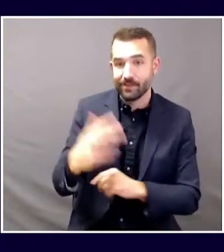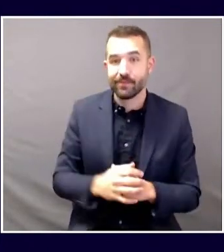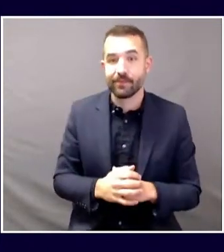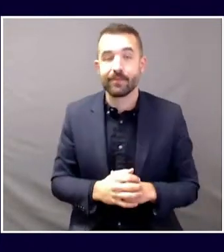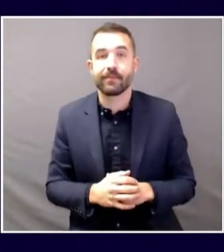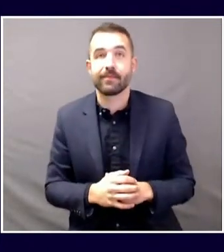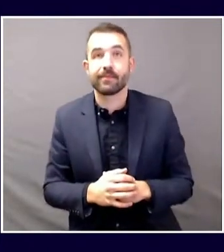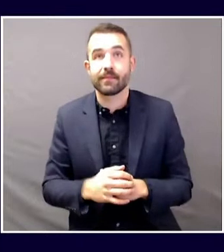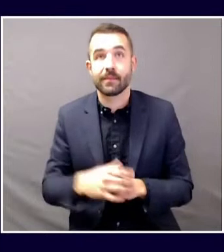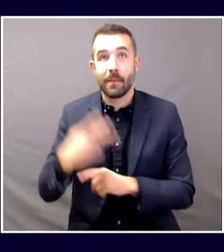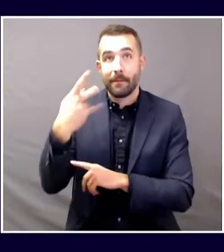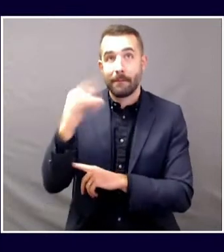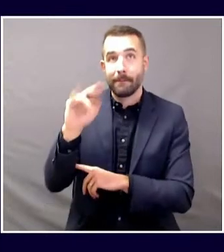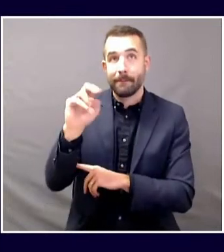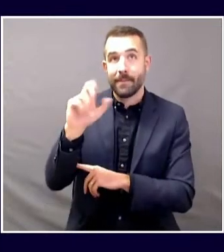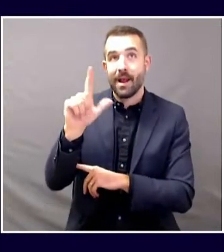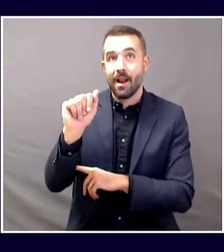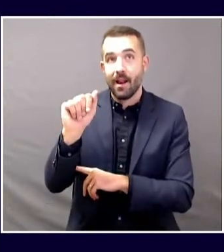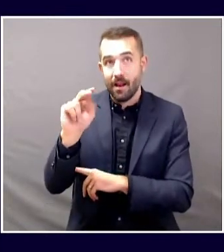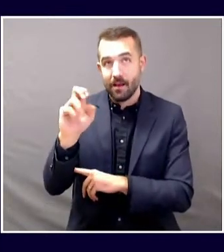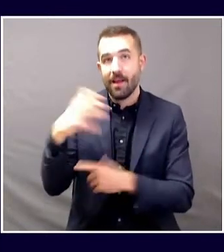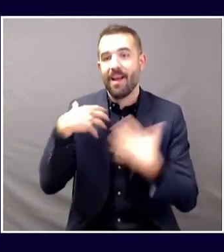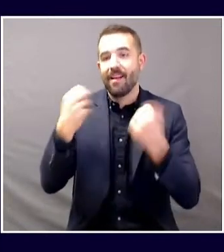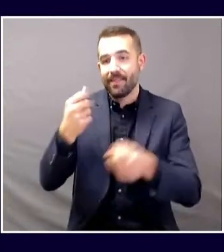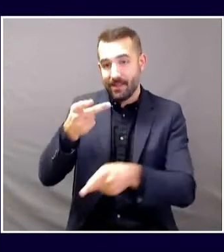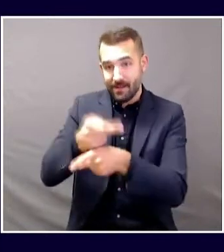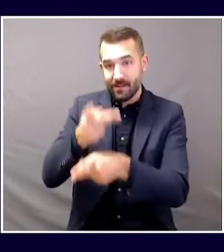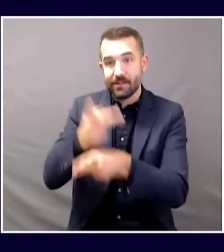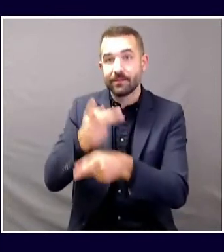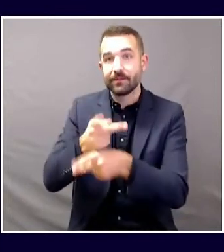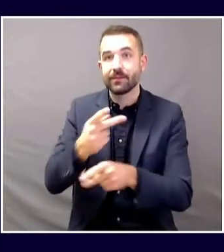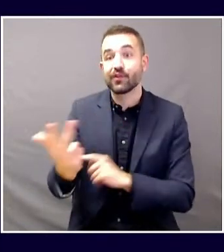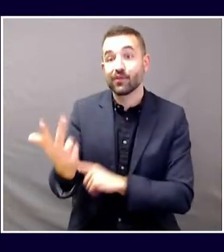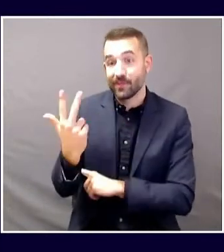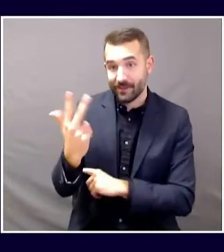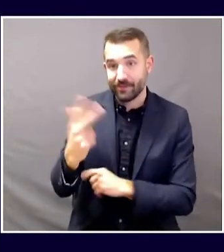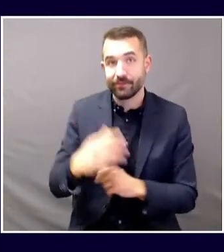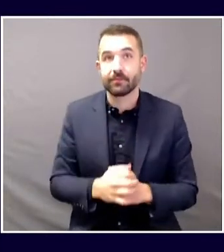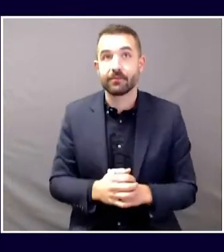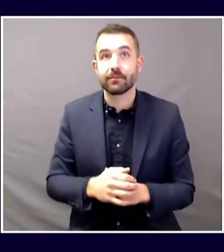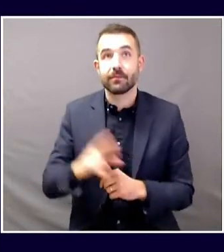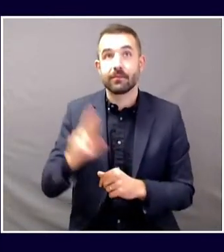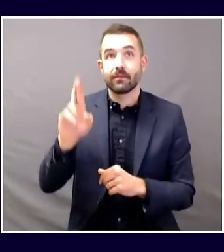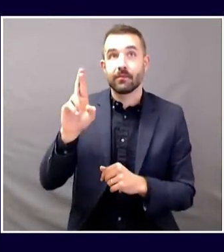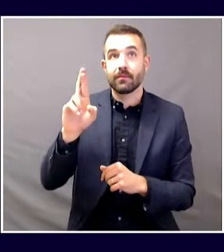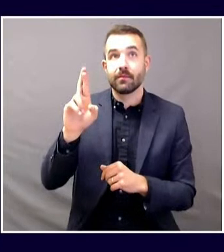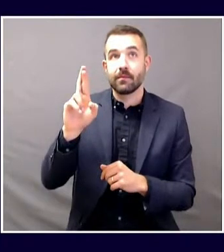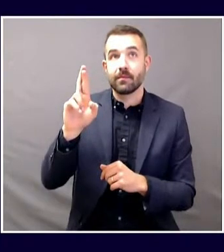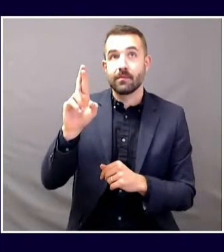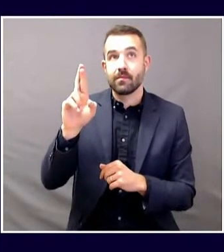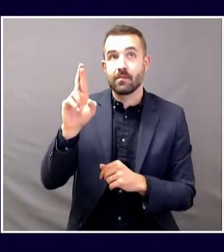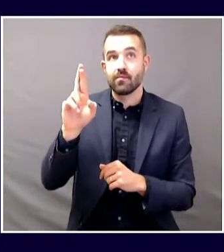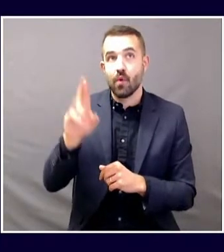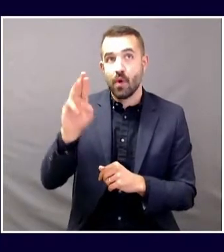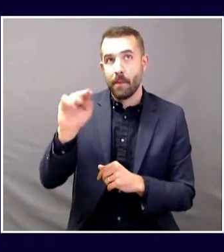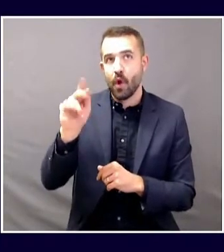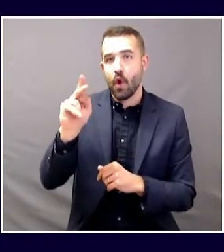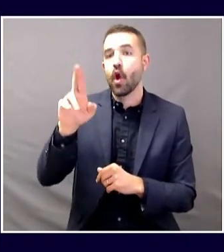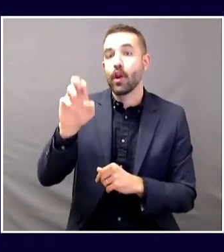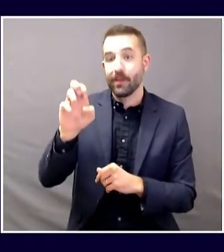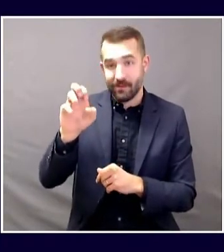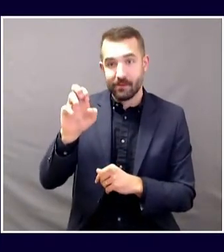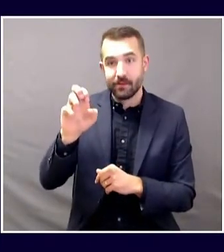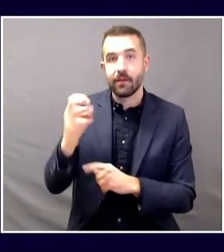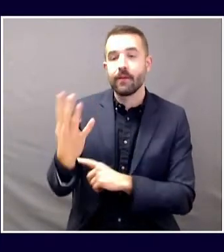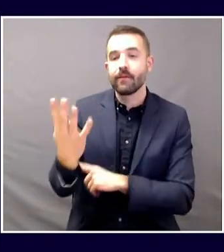the Rockland Marine Corporation with 6 cases, and York High School with 4 cases.